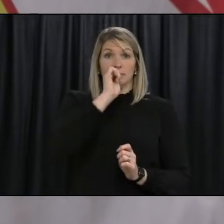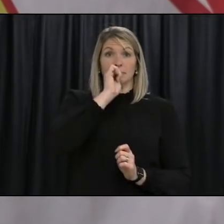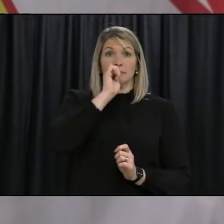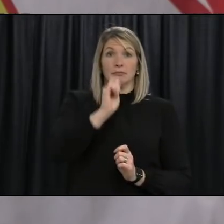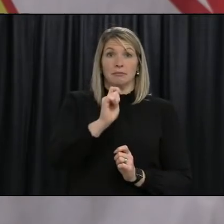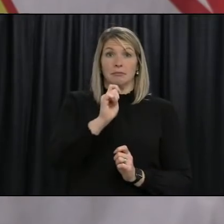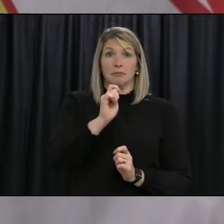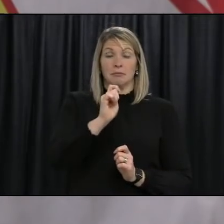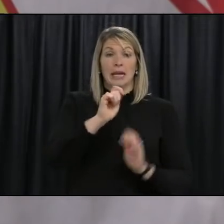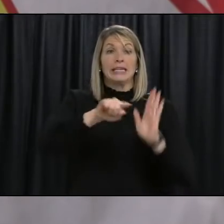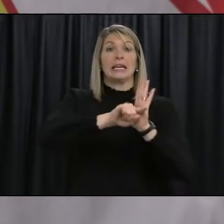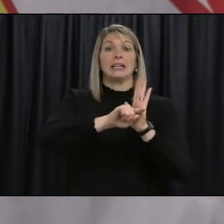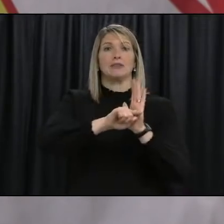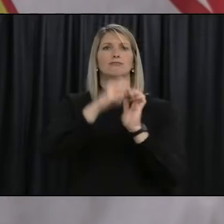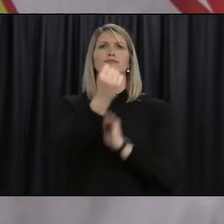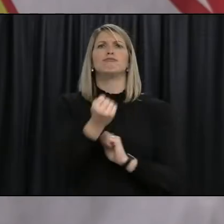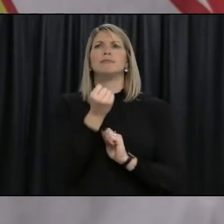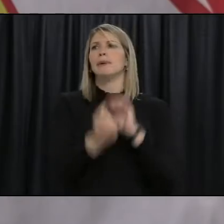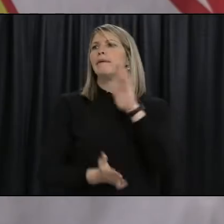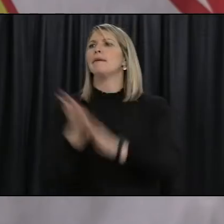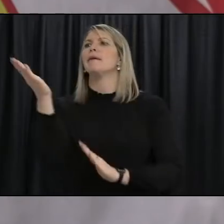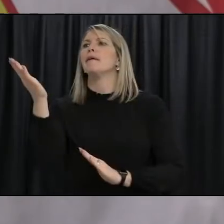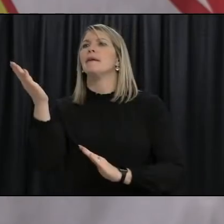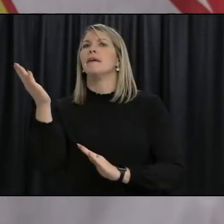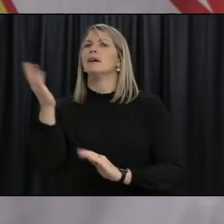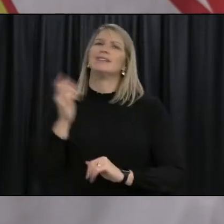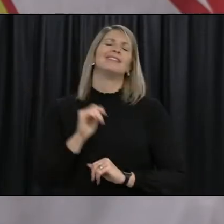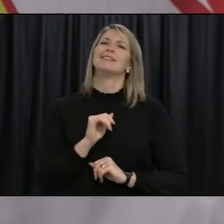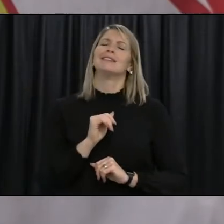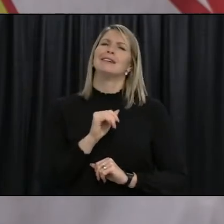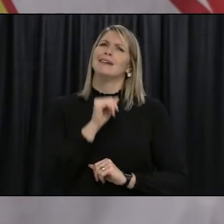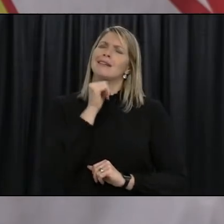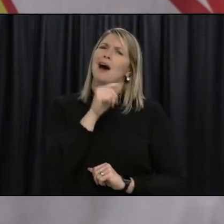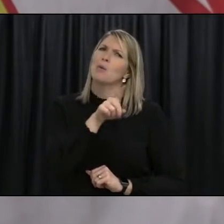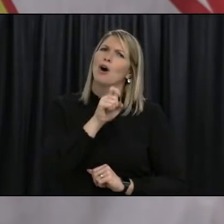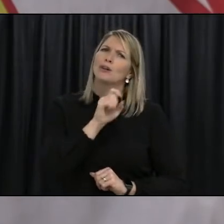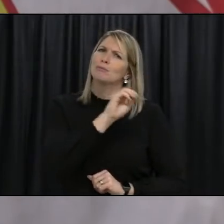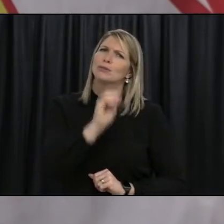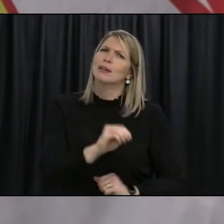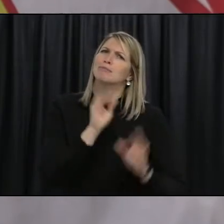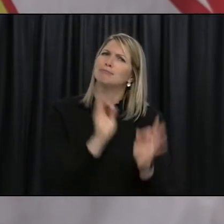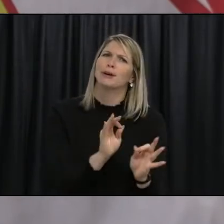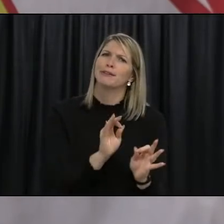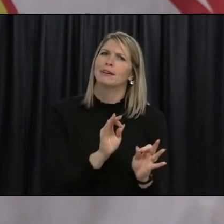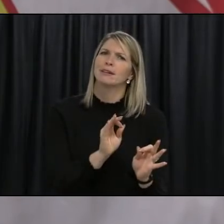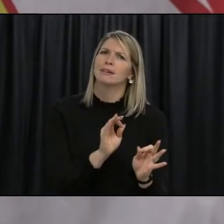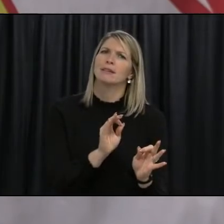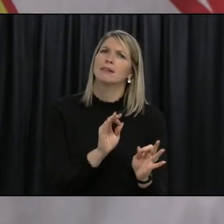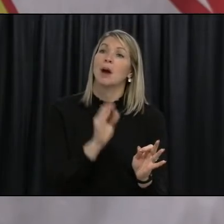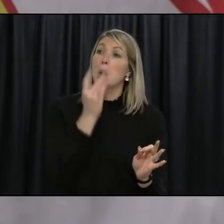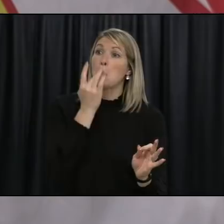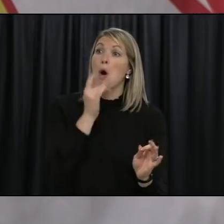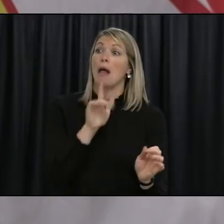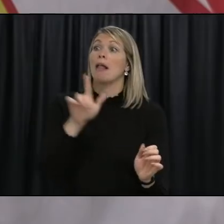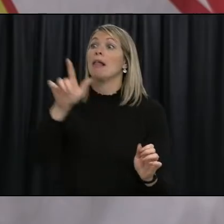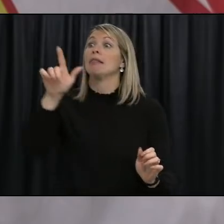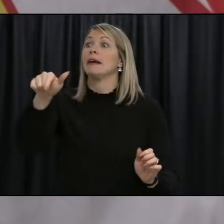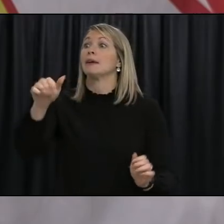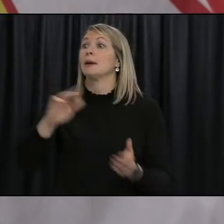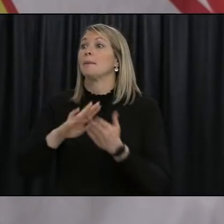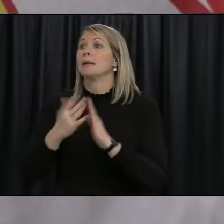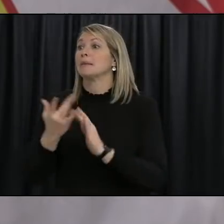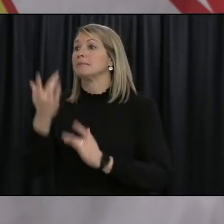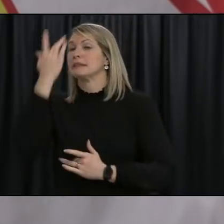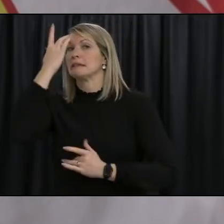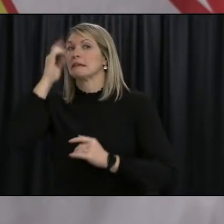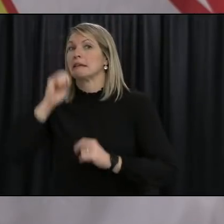tests negative, then they're able to leave and there's no risk of them developing symptoms or becoming positive at some point down the road. We know that